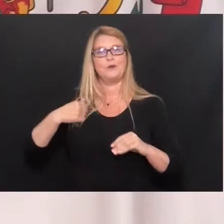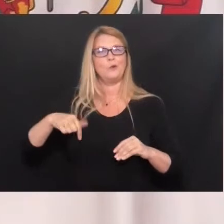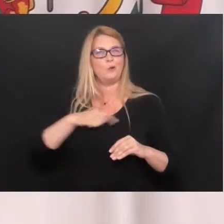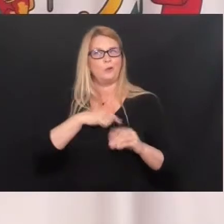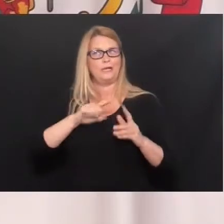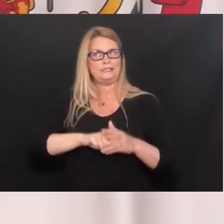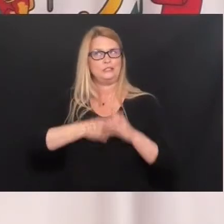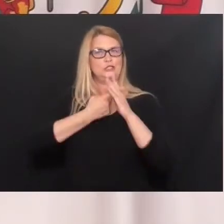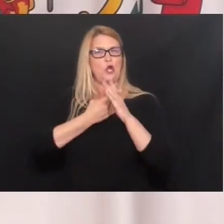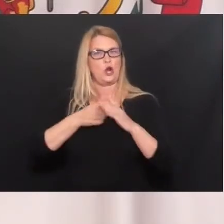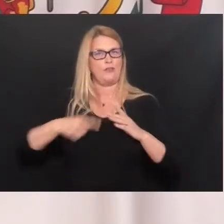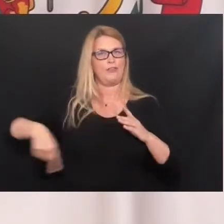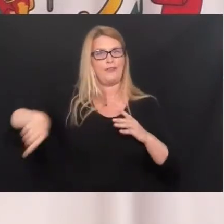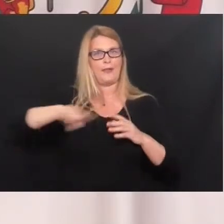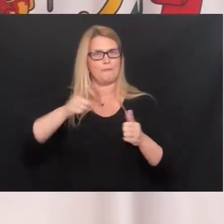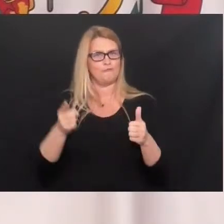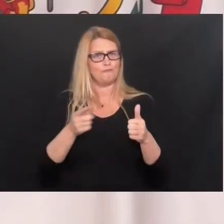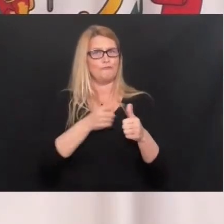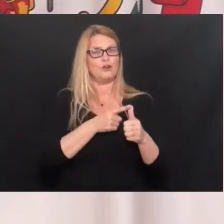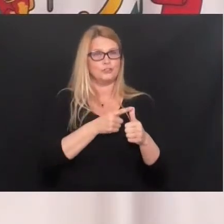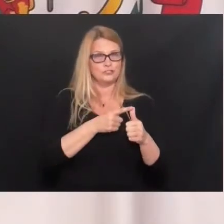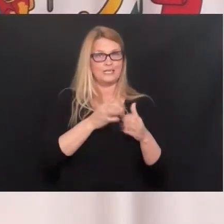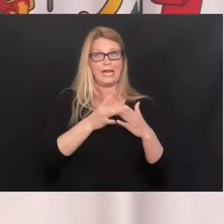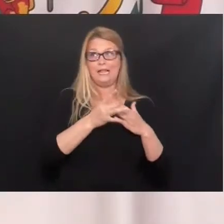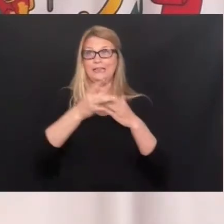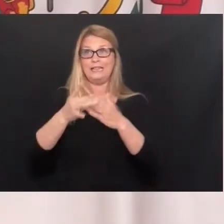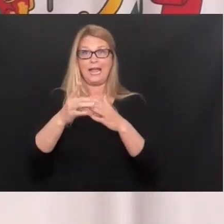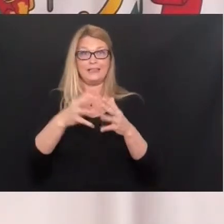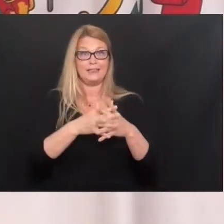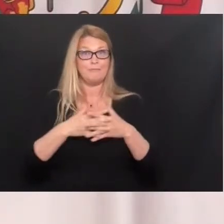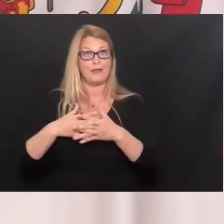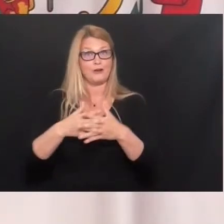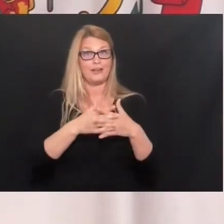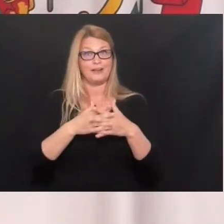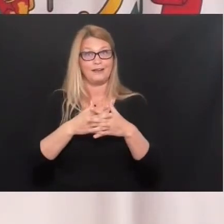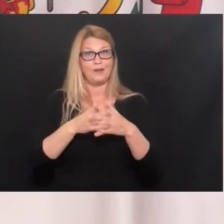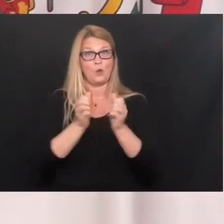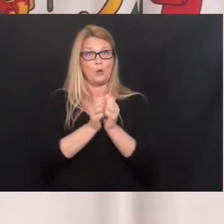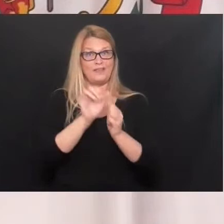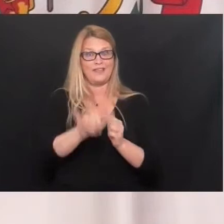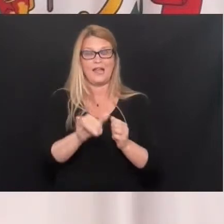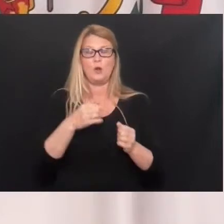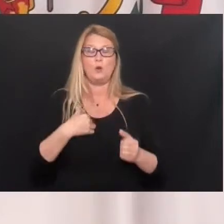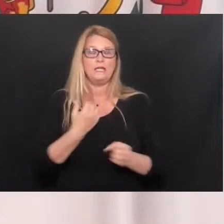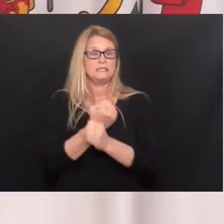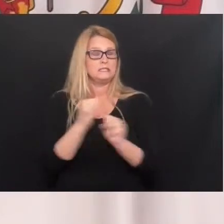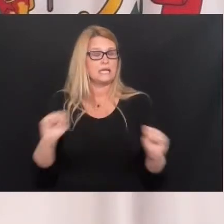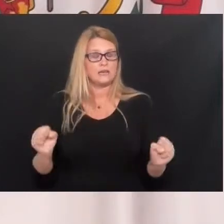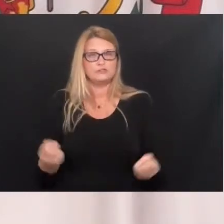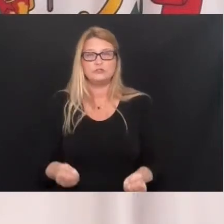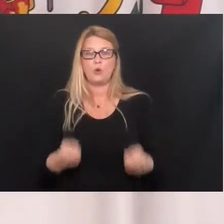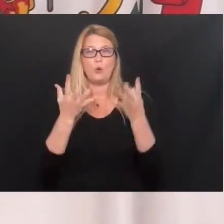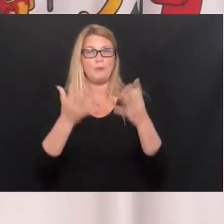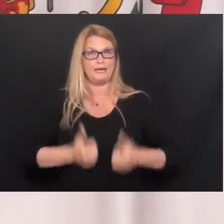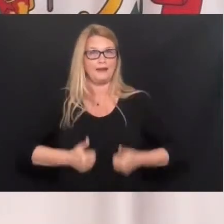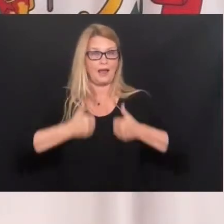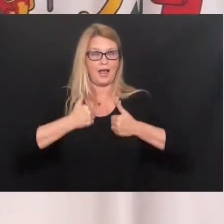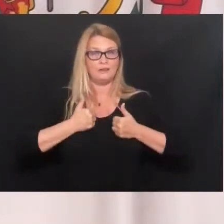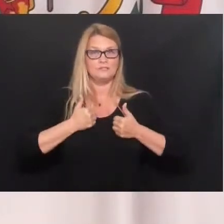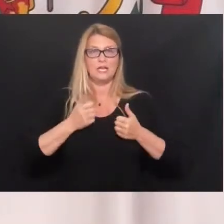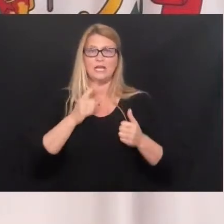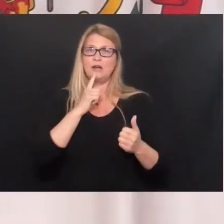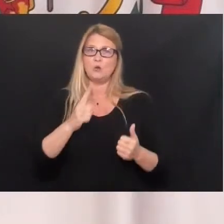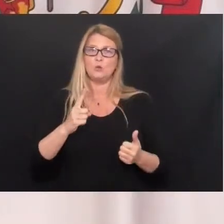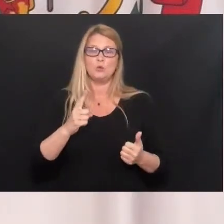started vaccinating and led the nation on. No telling how many lives we saved, and I give so much credit to all